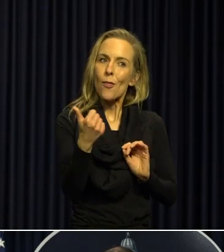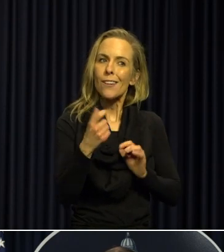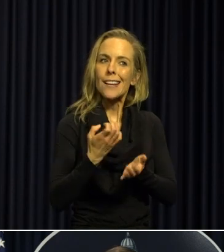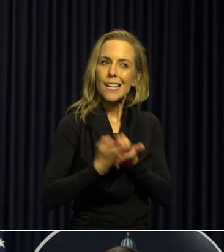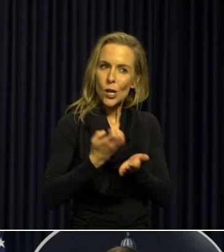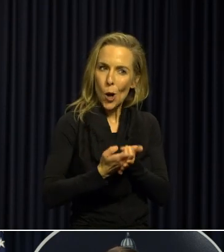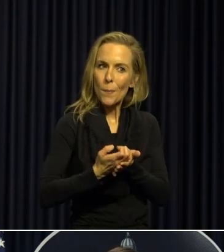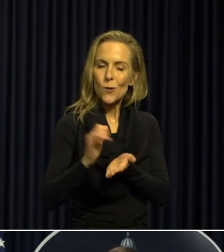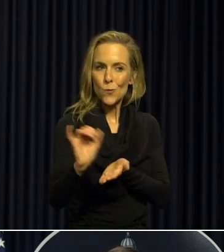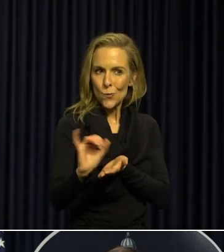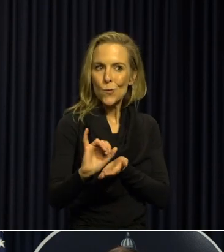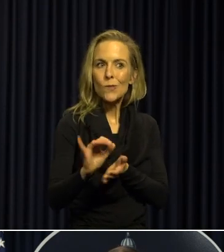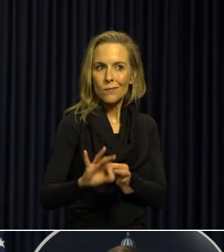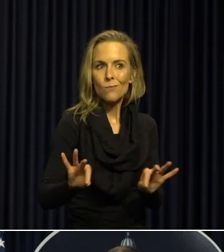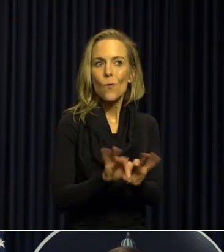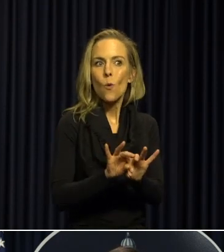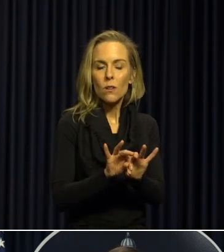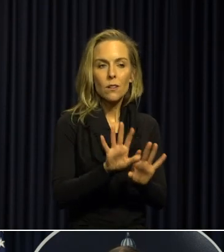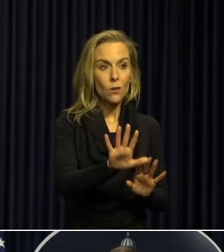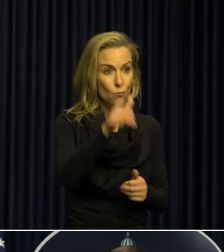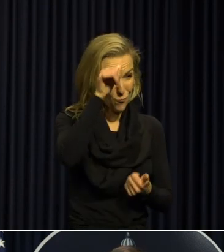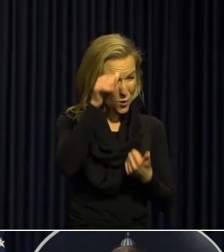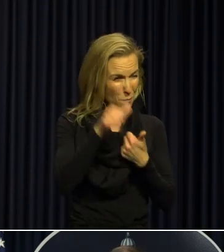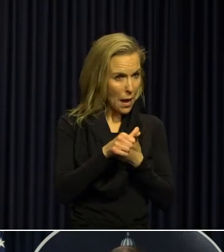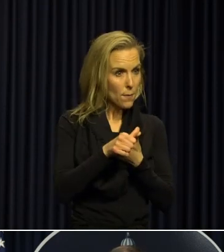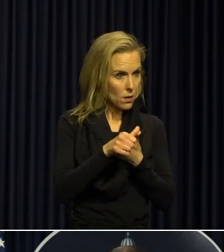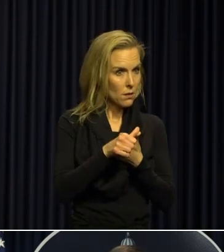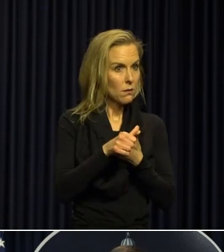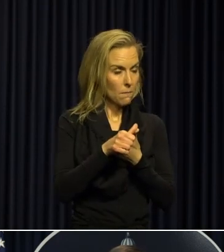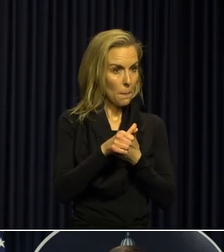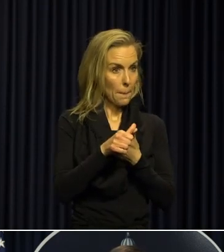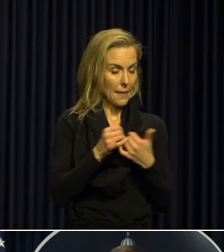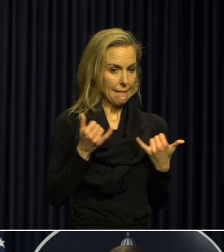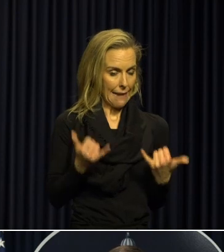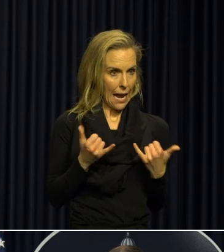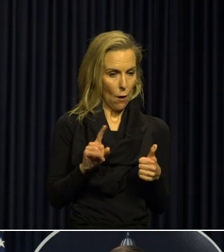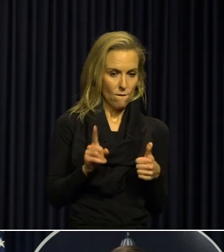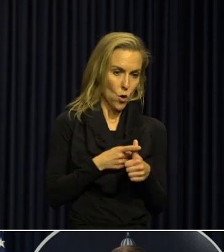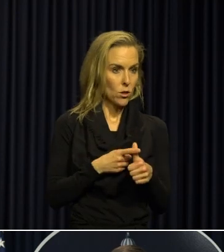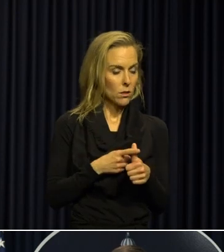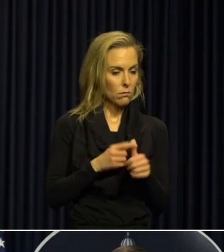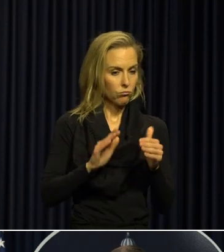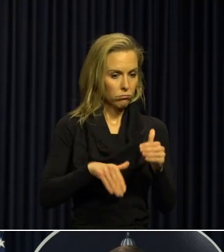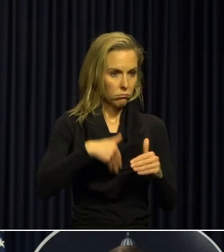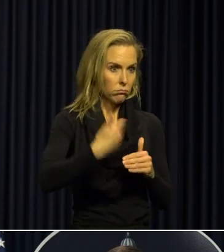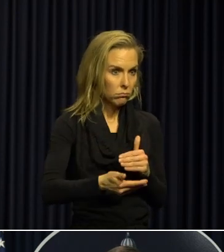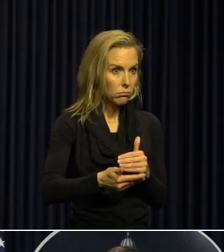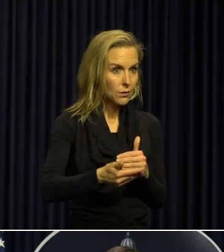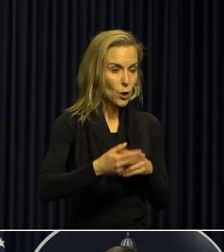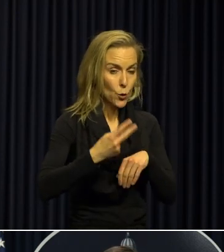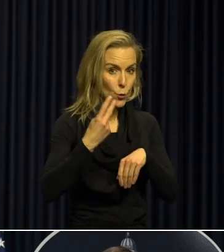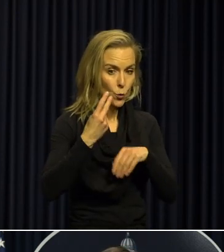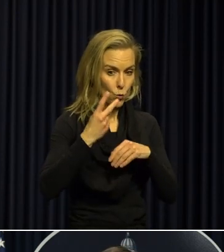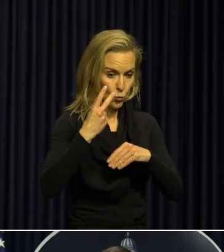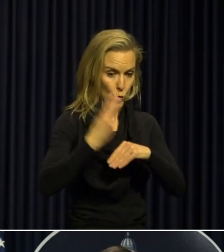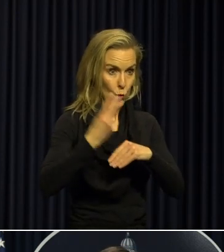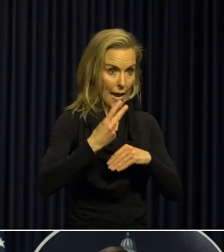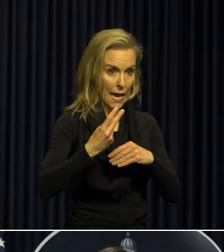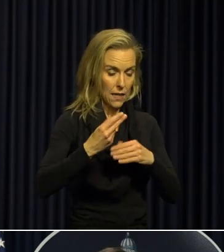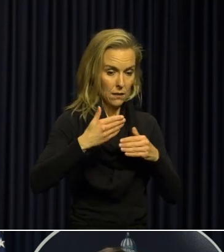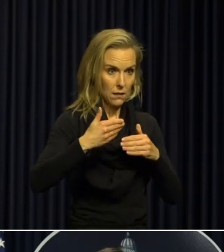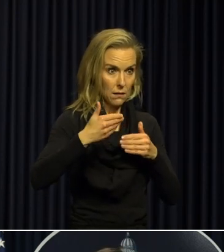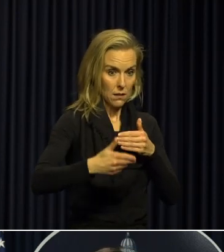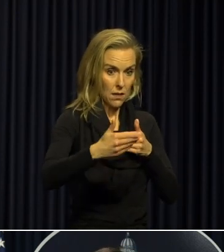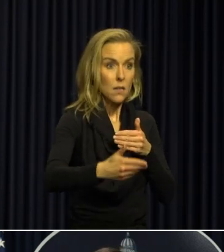And let's remember, we have and are taking our first step in just 2 days. It's all going to be